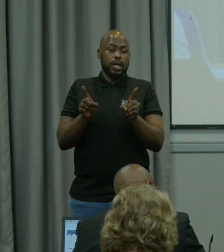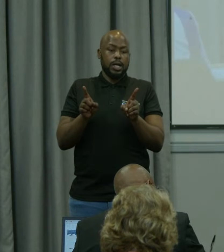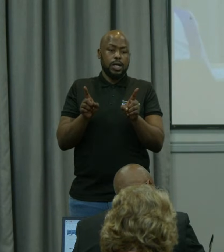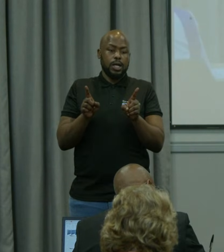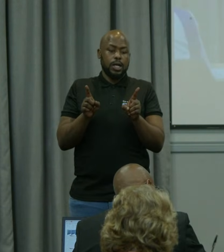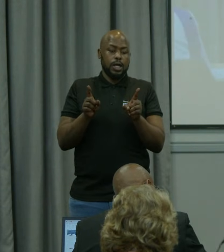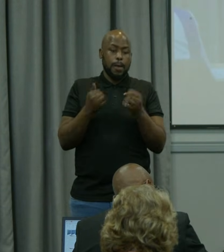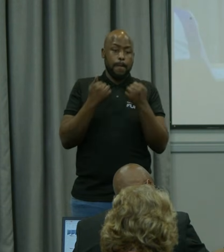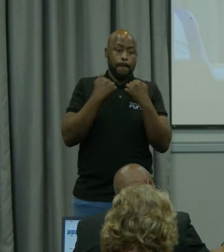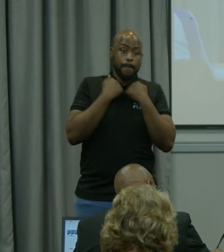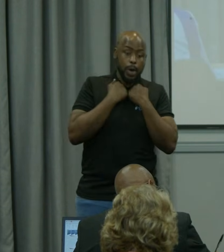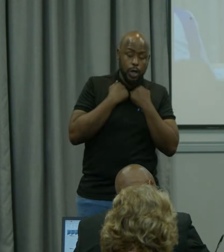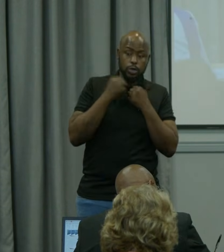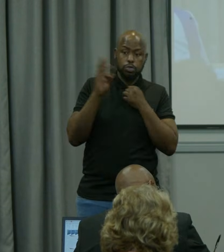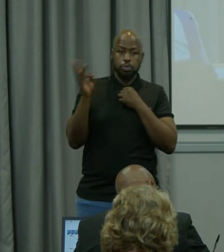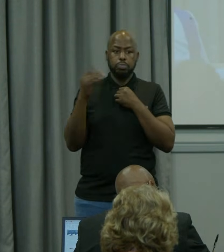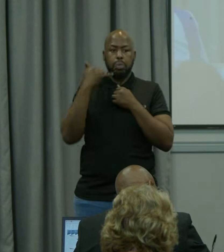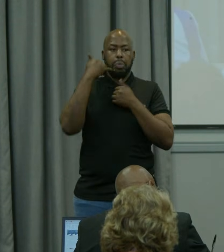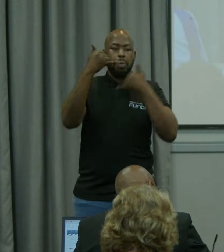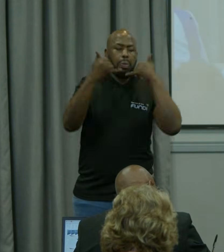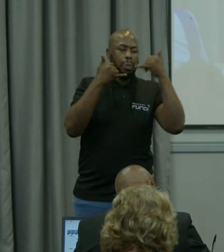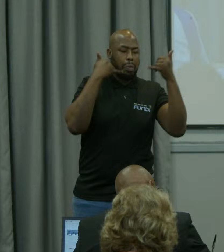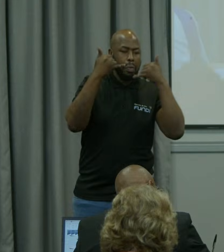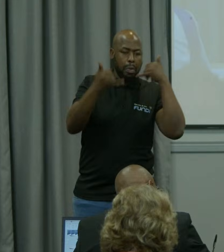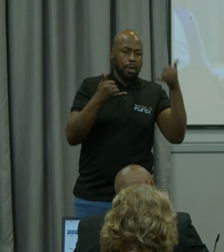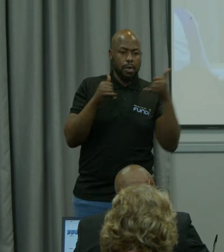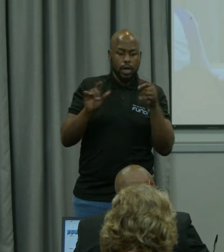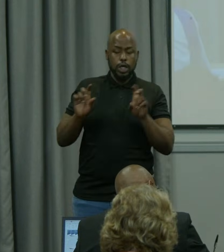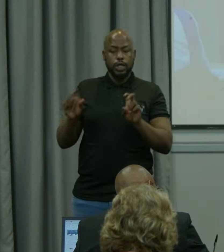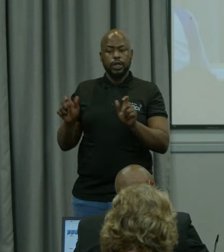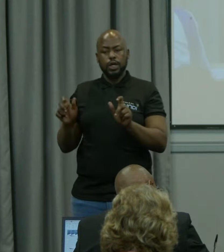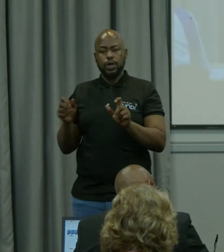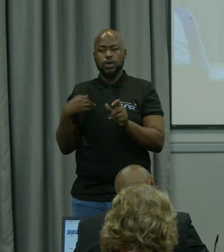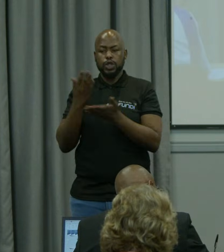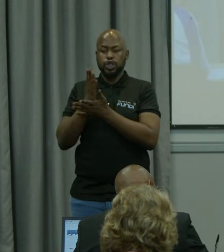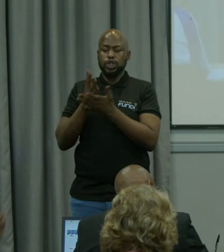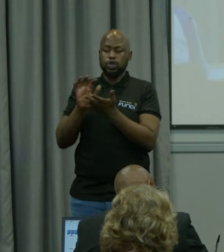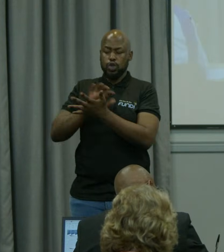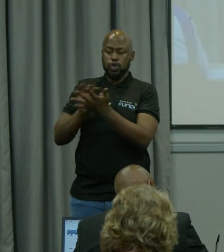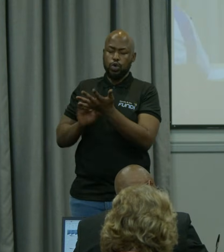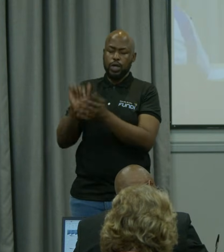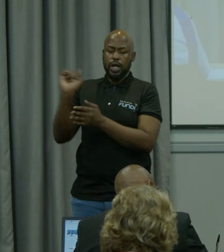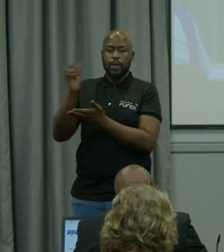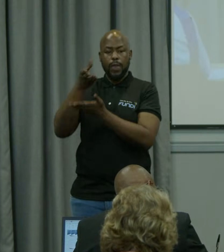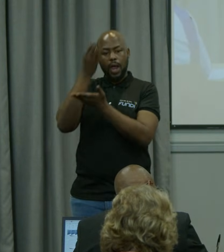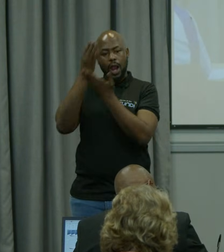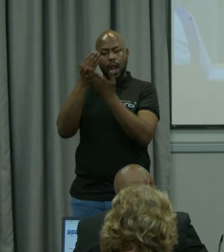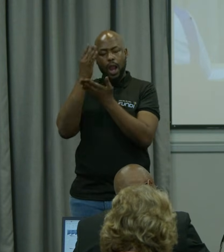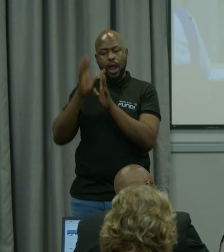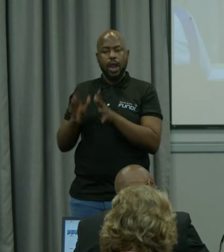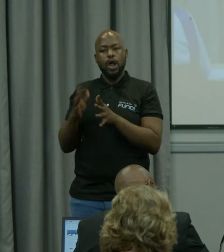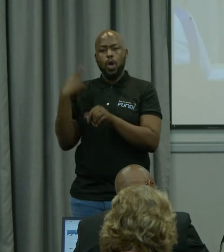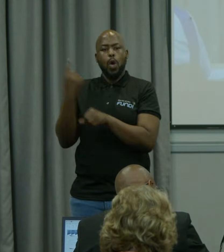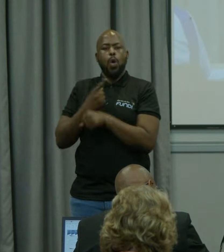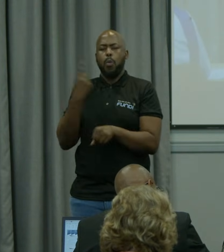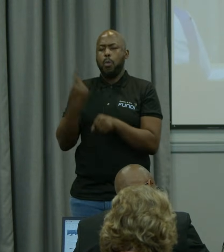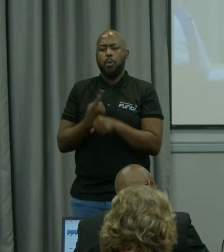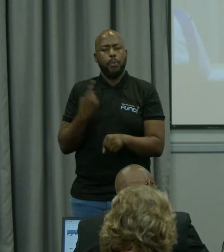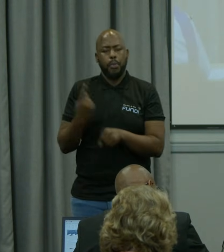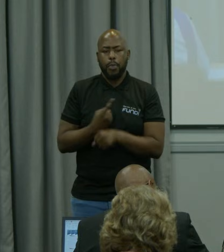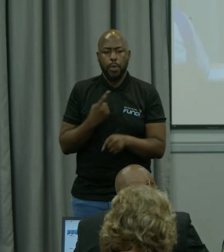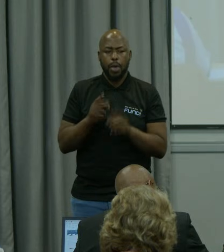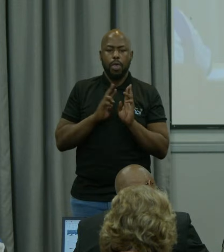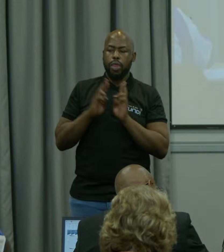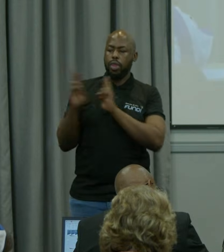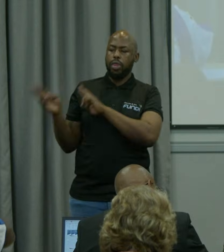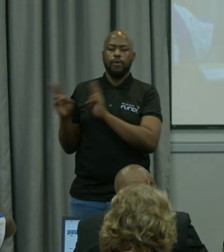be calling the radio stations, sharing their experiences, that their learners were always referred